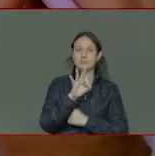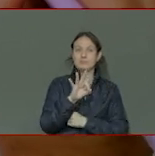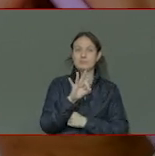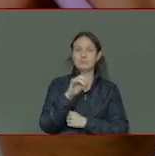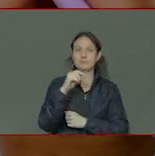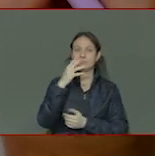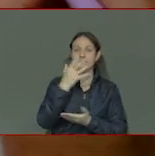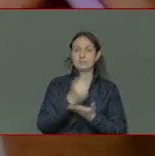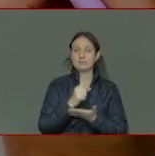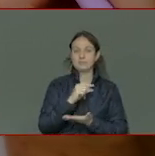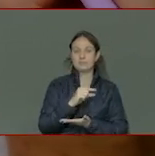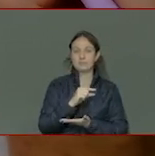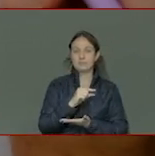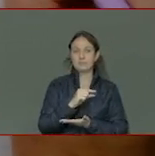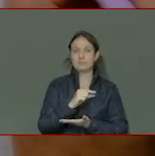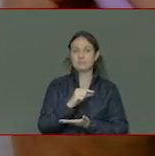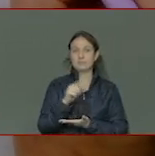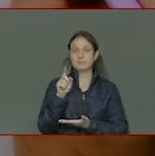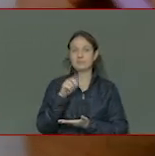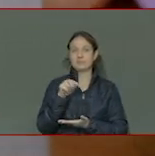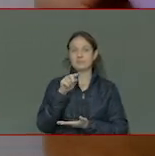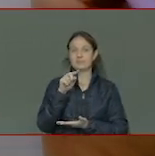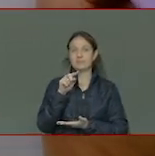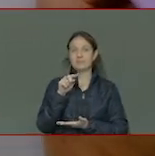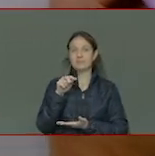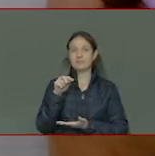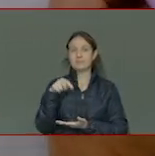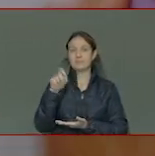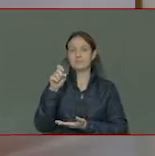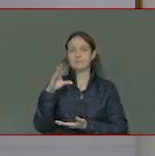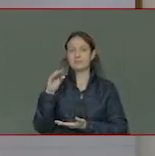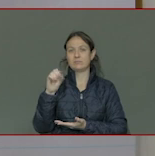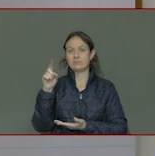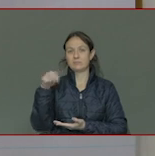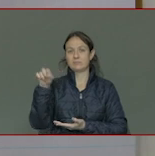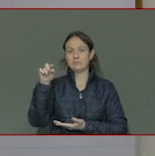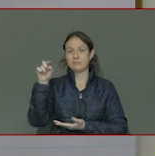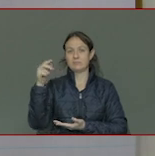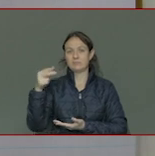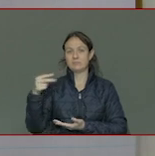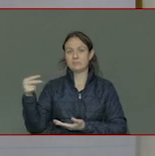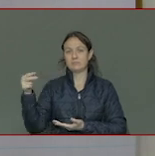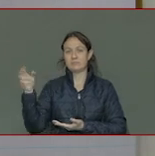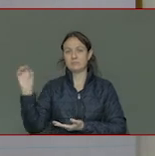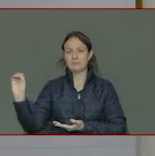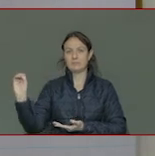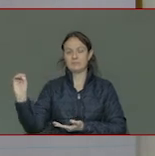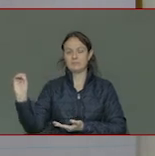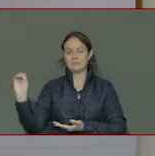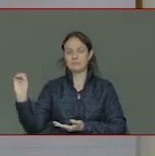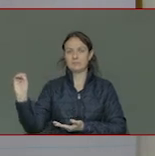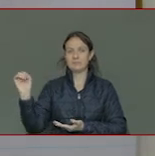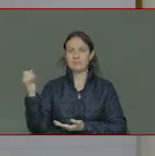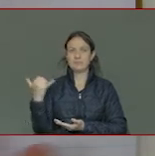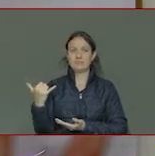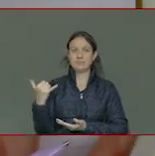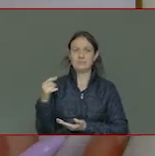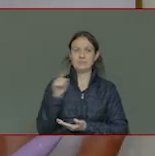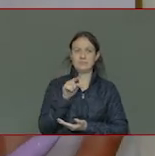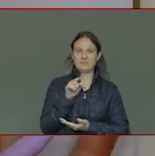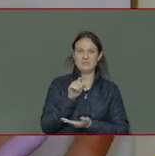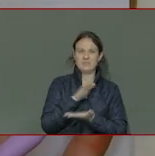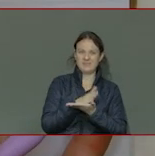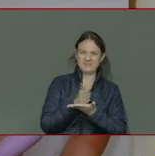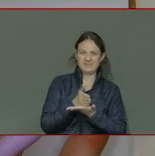Fg delta X cos theta, and that equals 0. So I'm not going to expand W